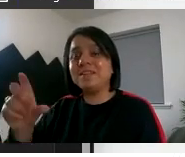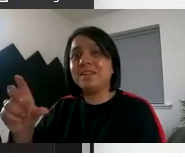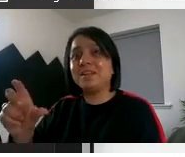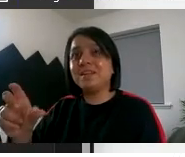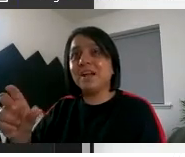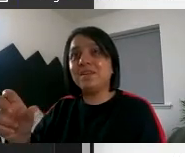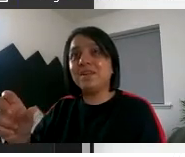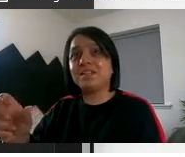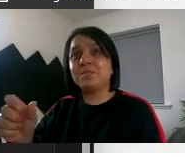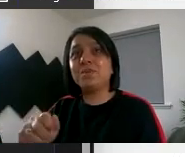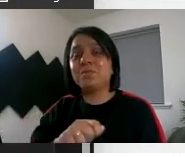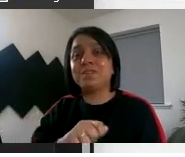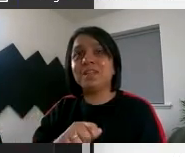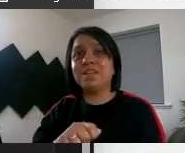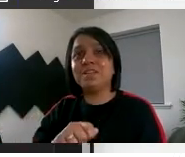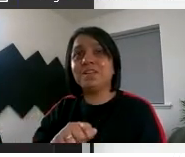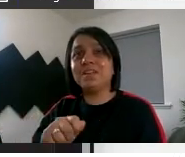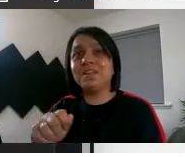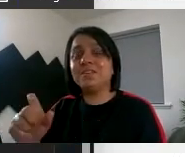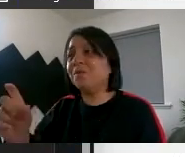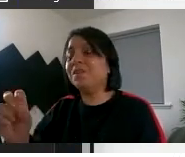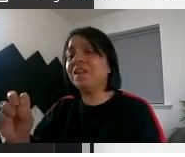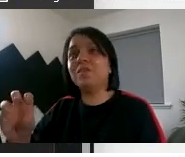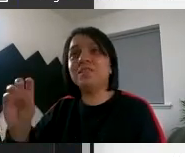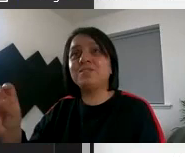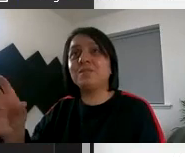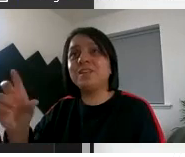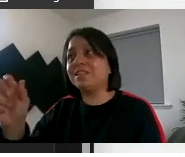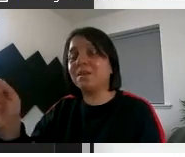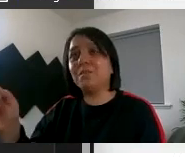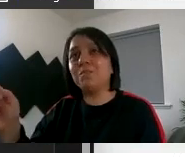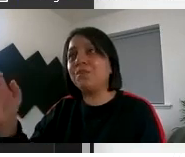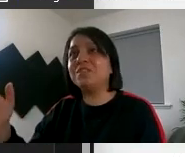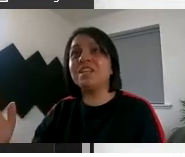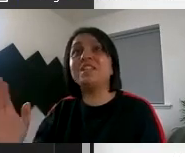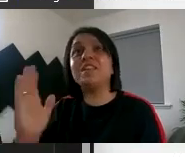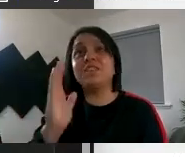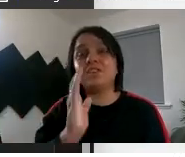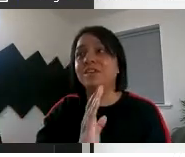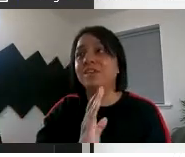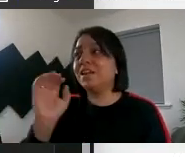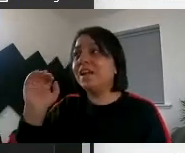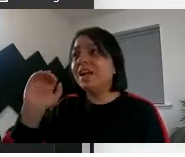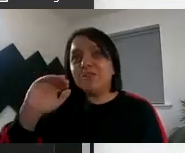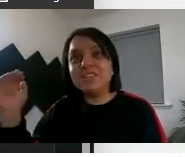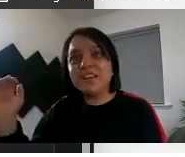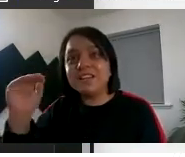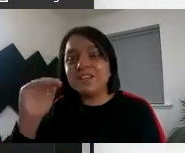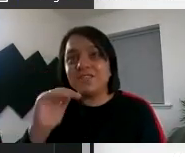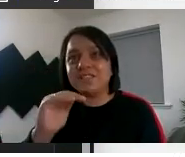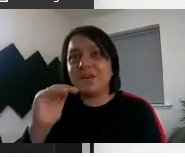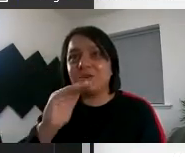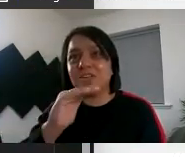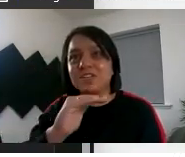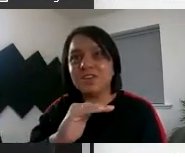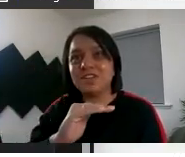means having a small cup of tea. So even though it's little, they use it in a different content. Could you tell the difference